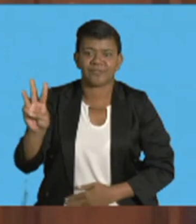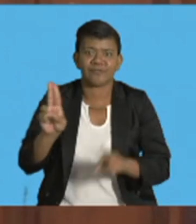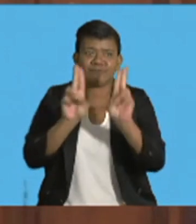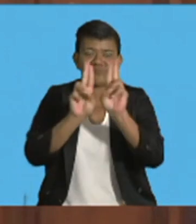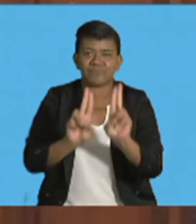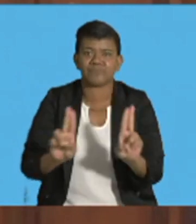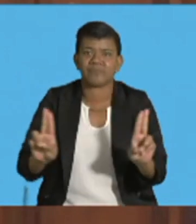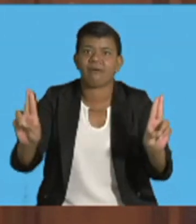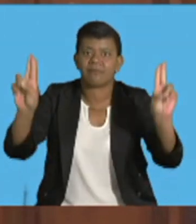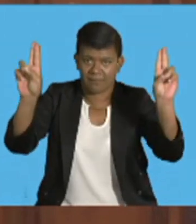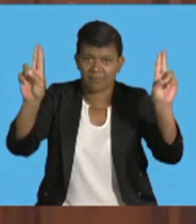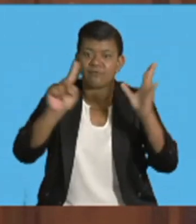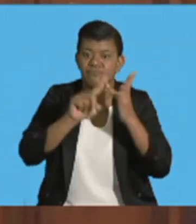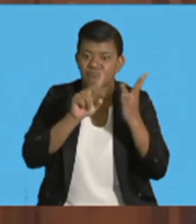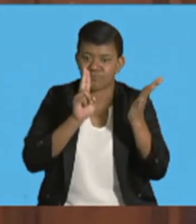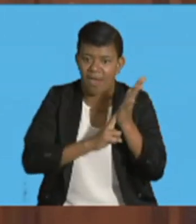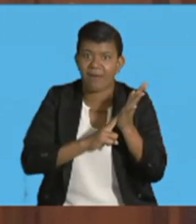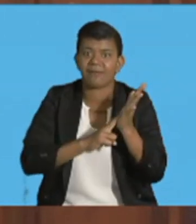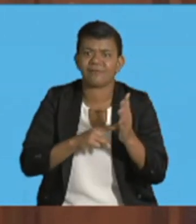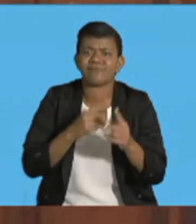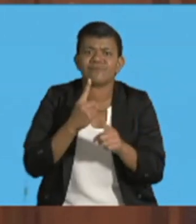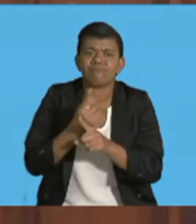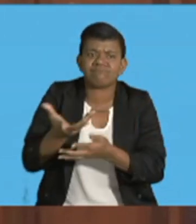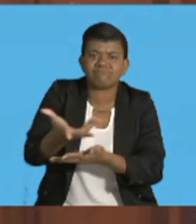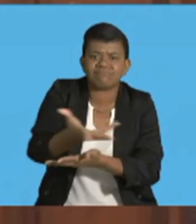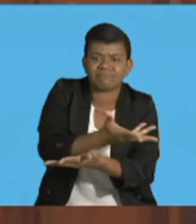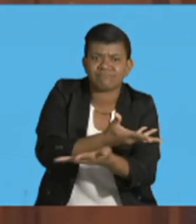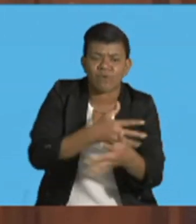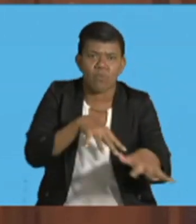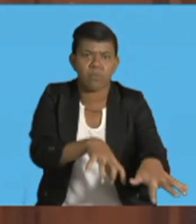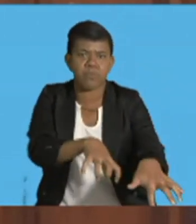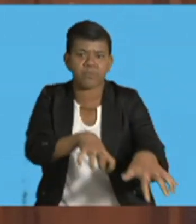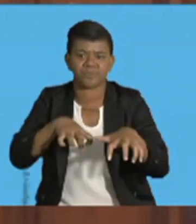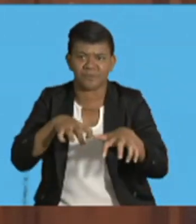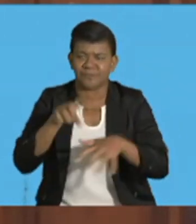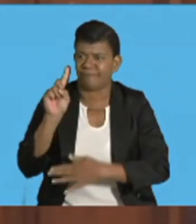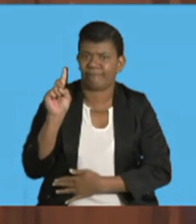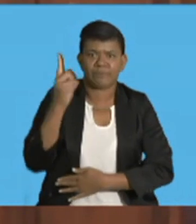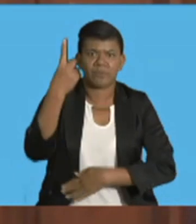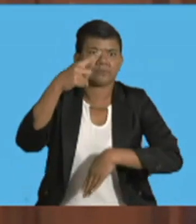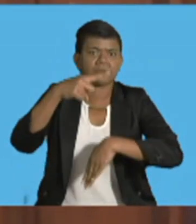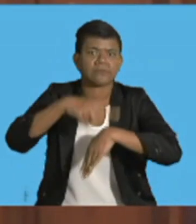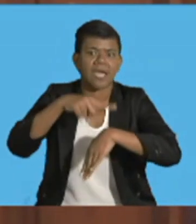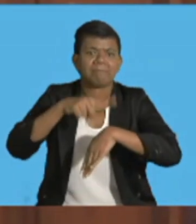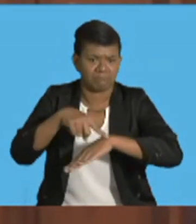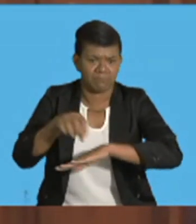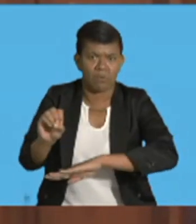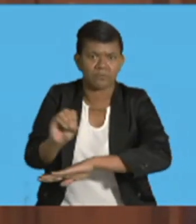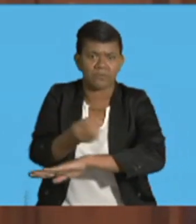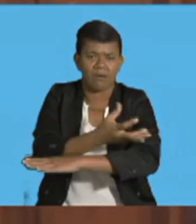Bula Vinaka, good afternoon, and thank you for your warm welcome and